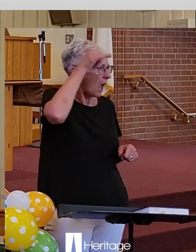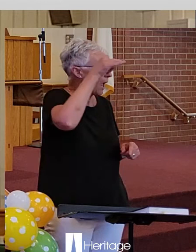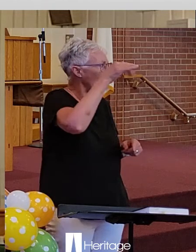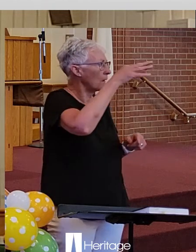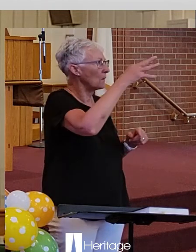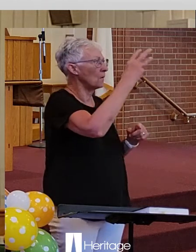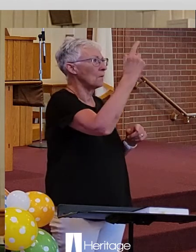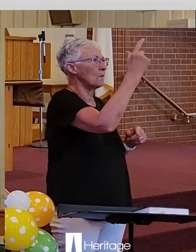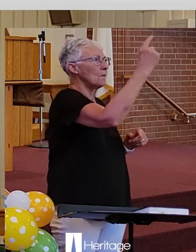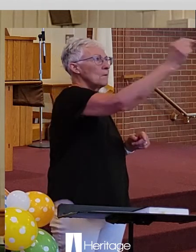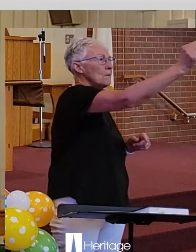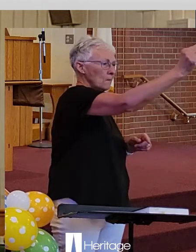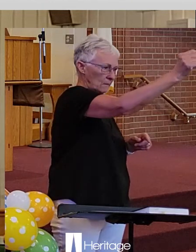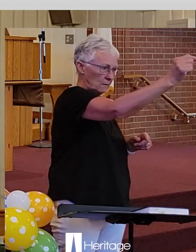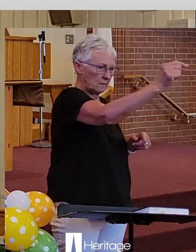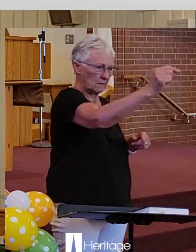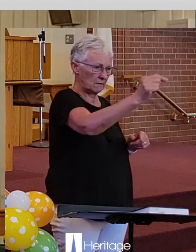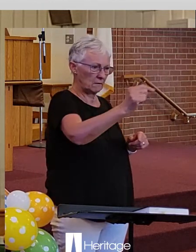gathering dusk.